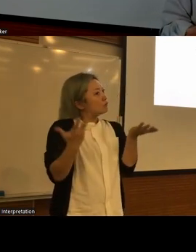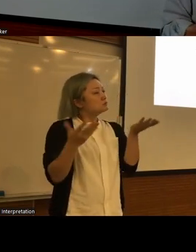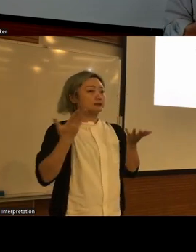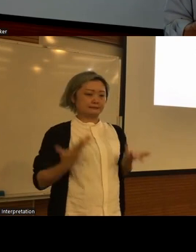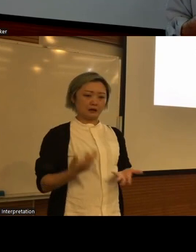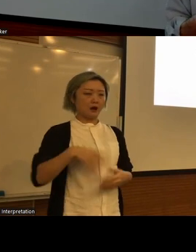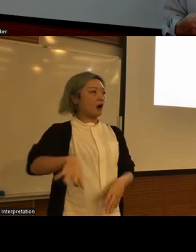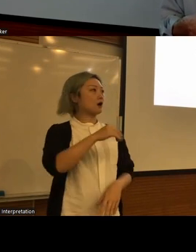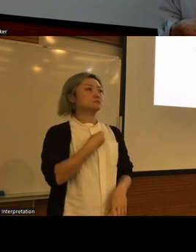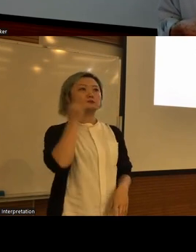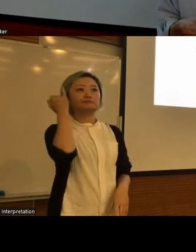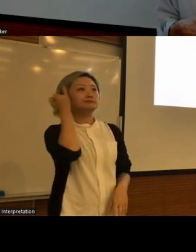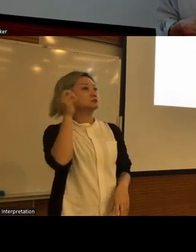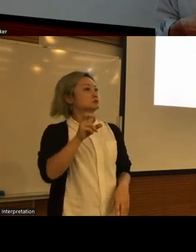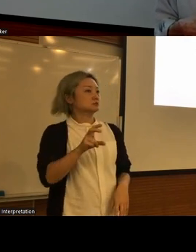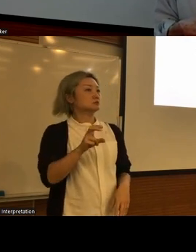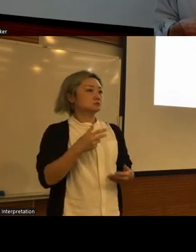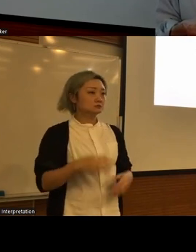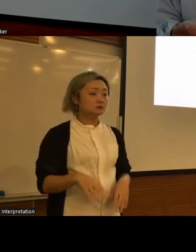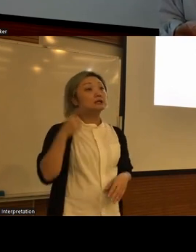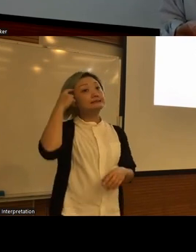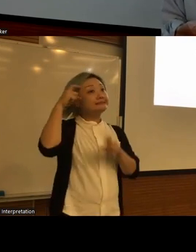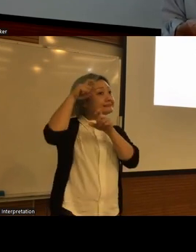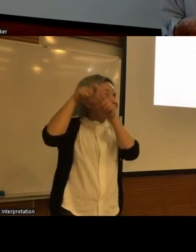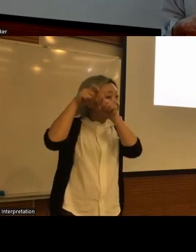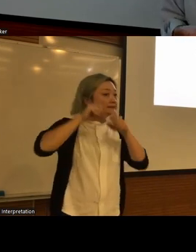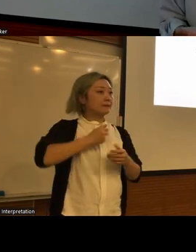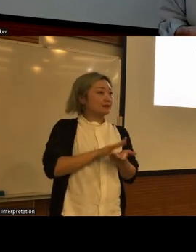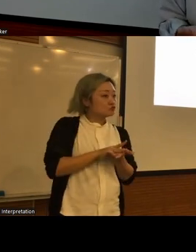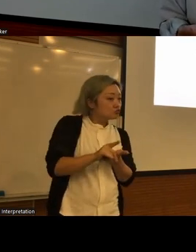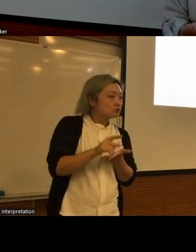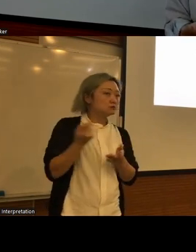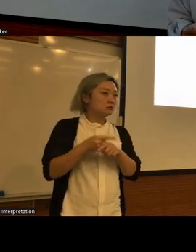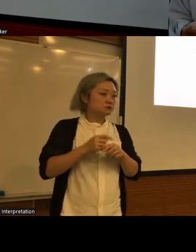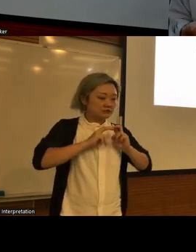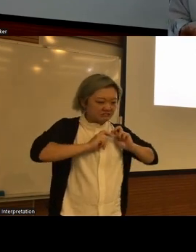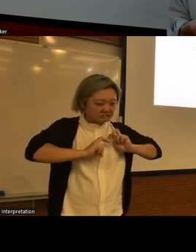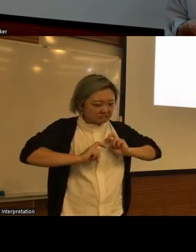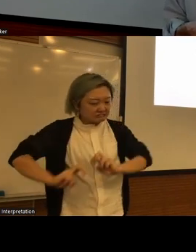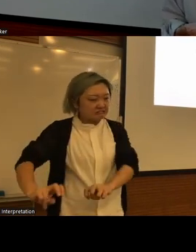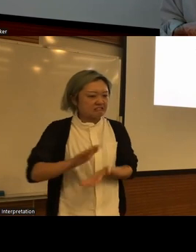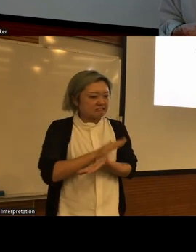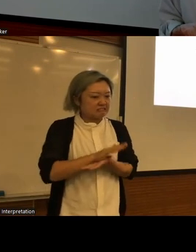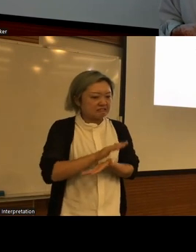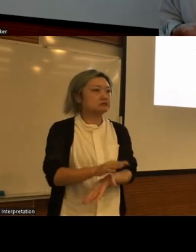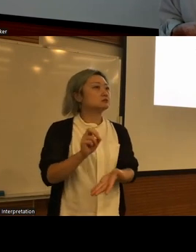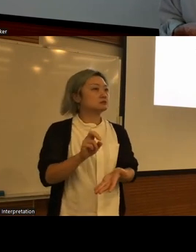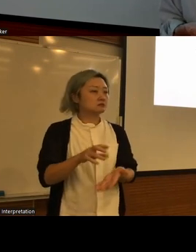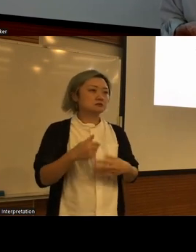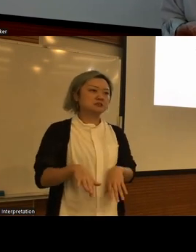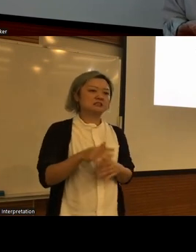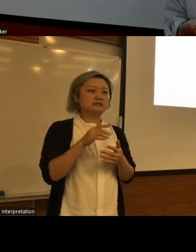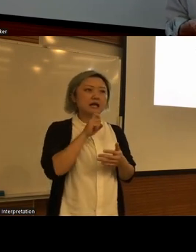yet. Cognitive psychology has been investigating that for a long time, and now it's quite exciting to see